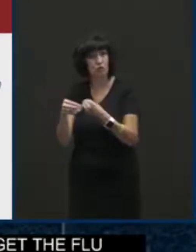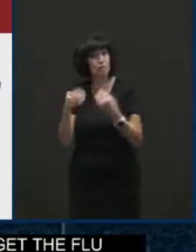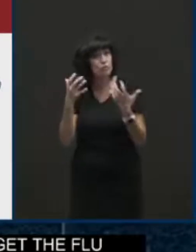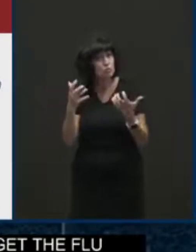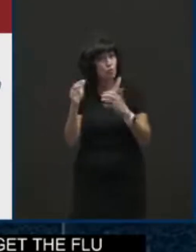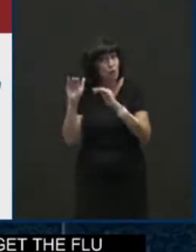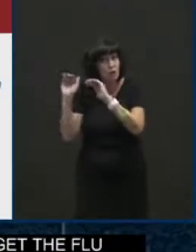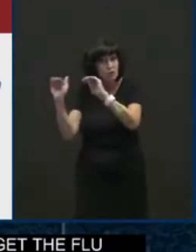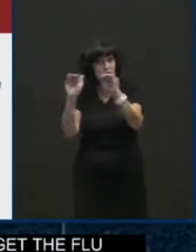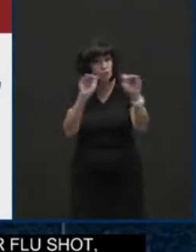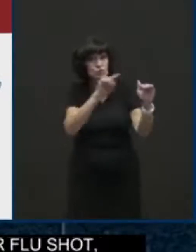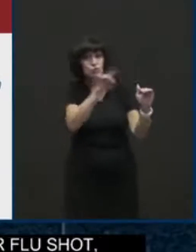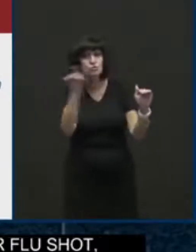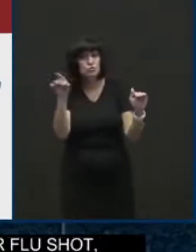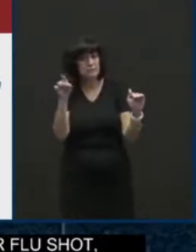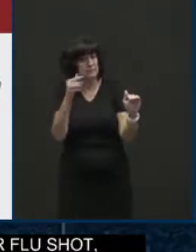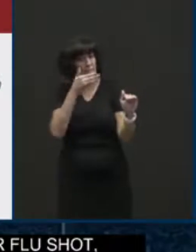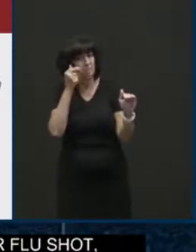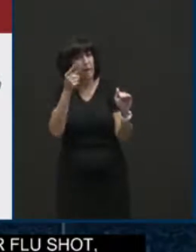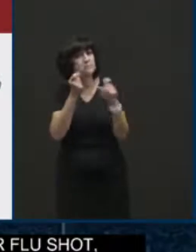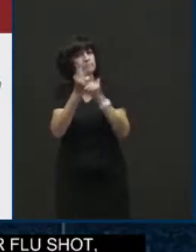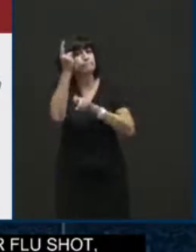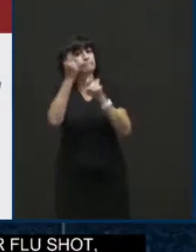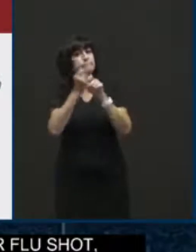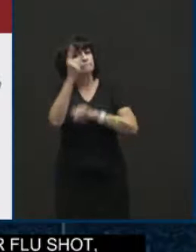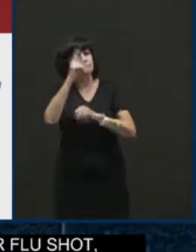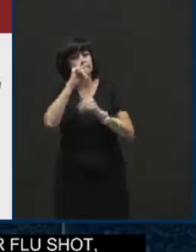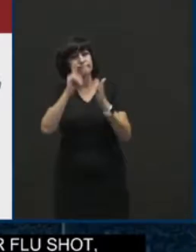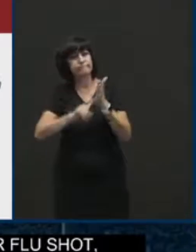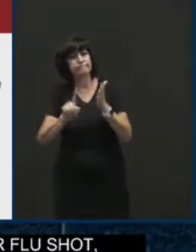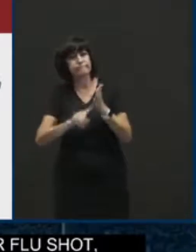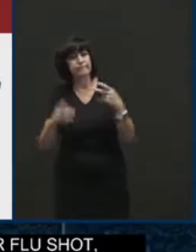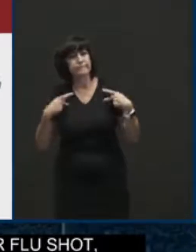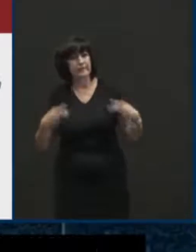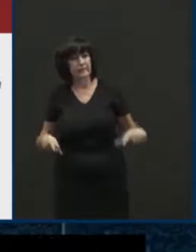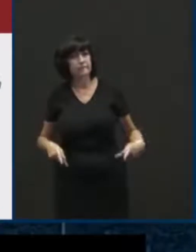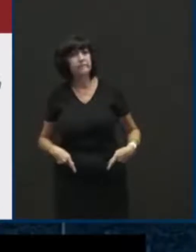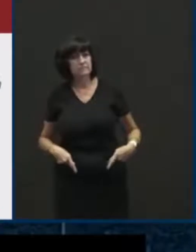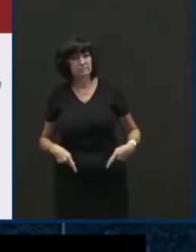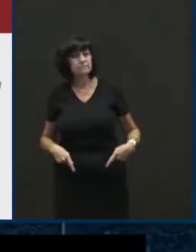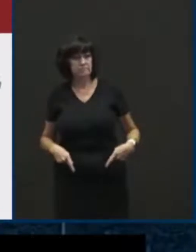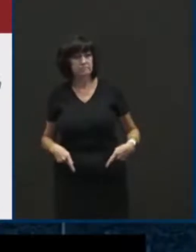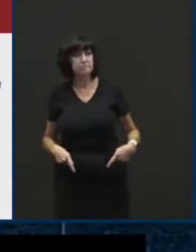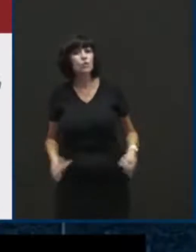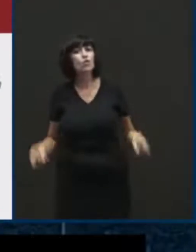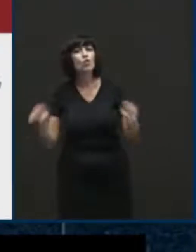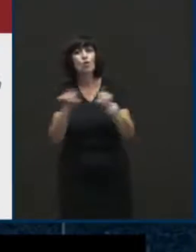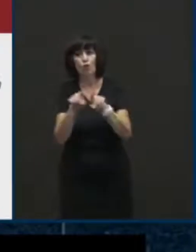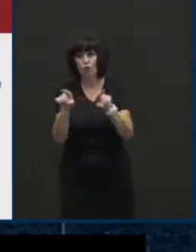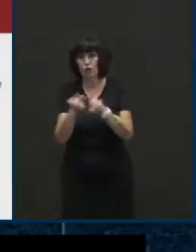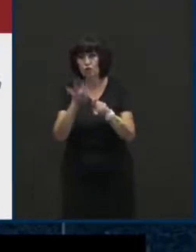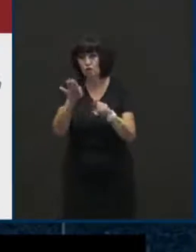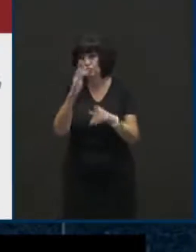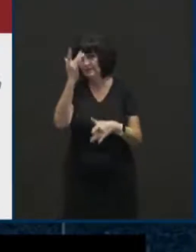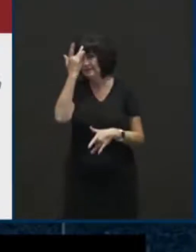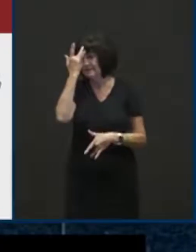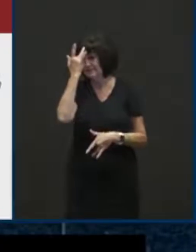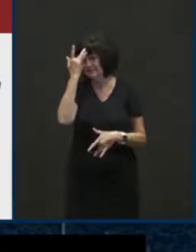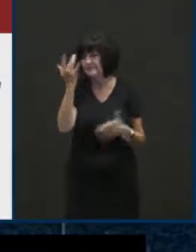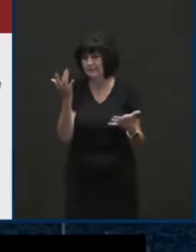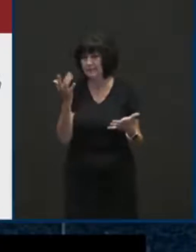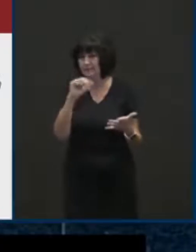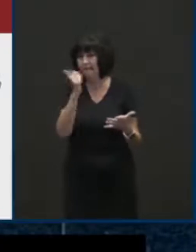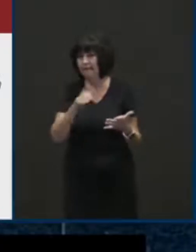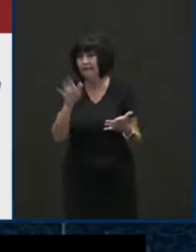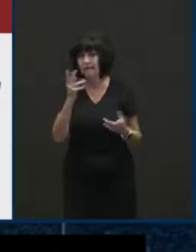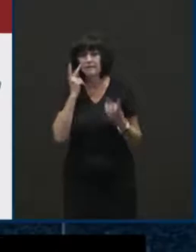sure you get your annual physical, as well as even sick visits. You can get your flu shot. Pharmacies across the state, whether